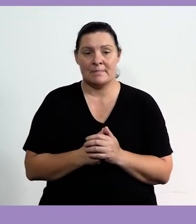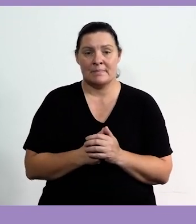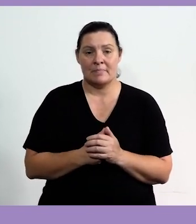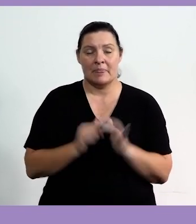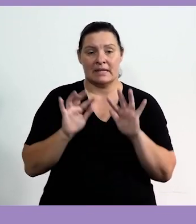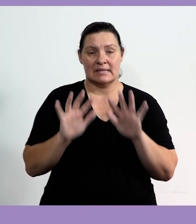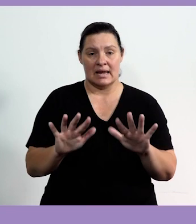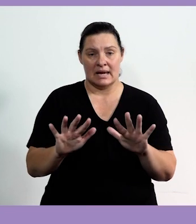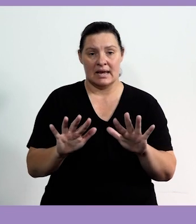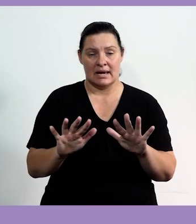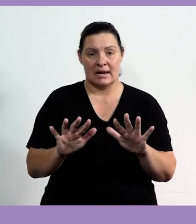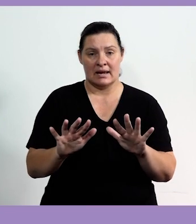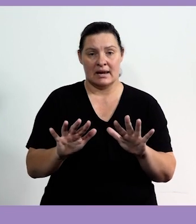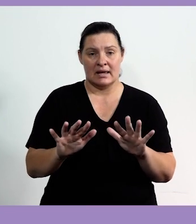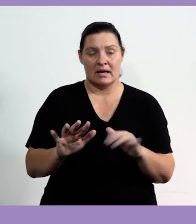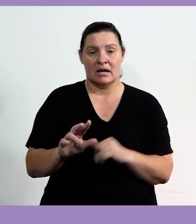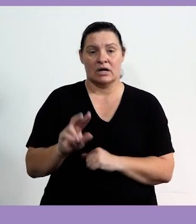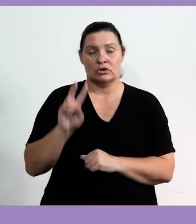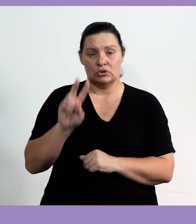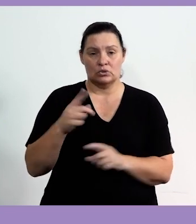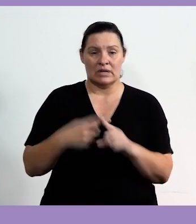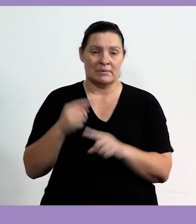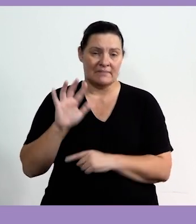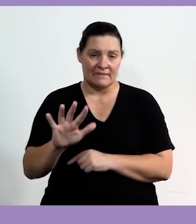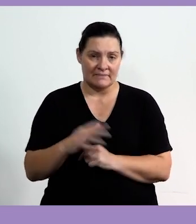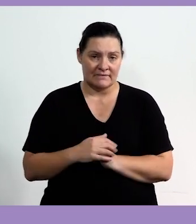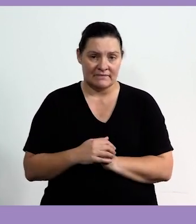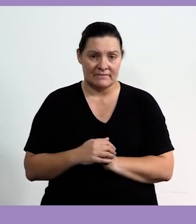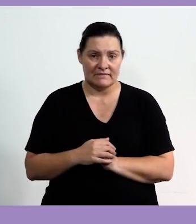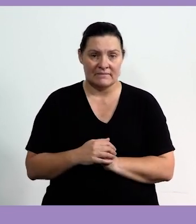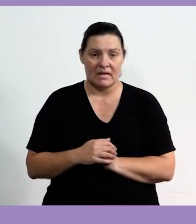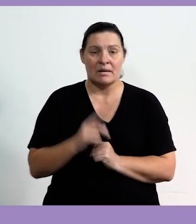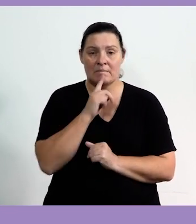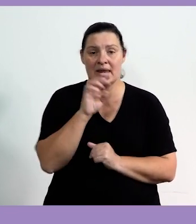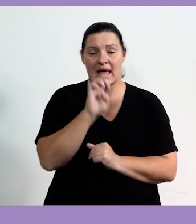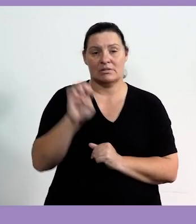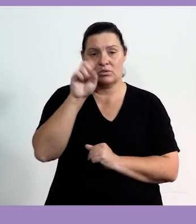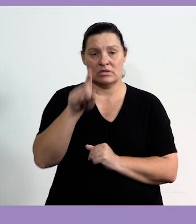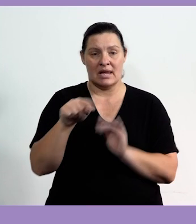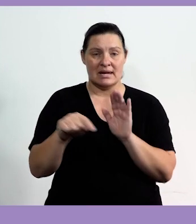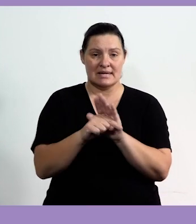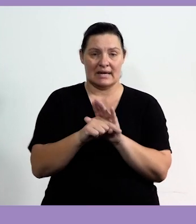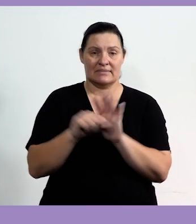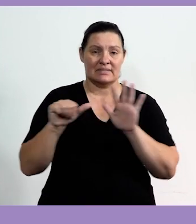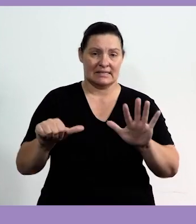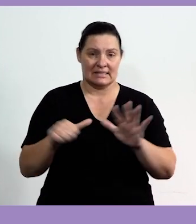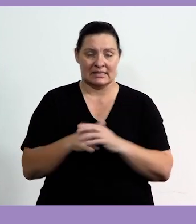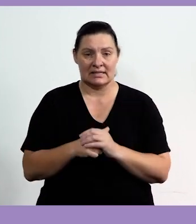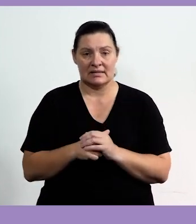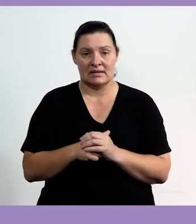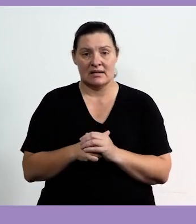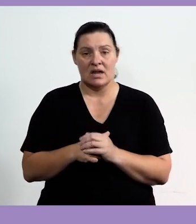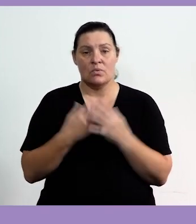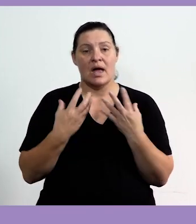by 10 is 2 multiplied by 5, and that is the exponent